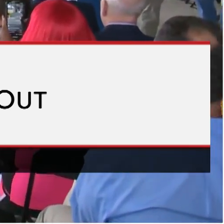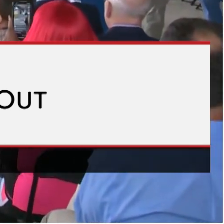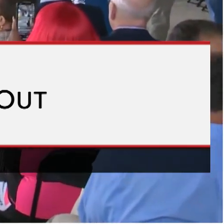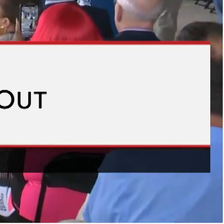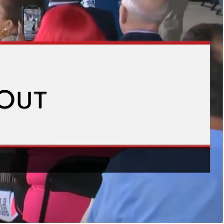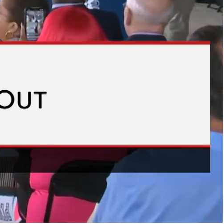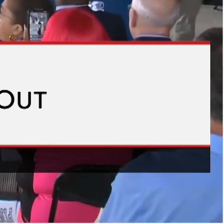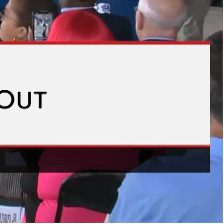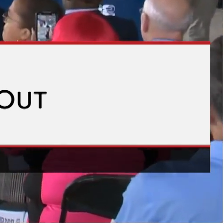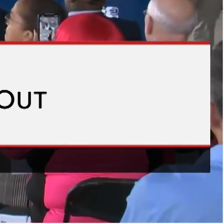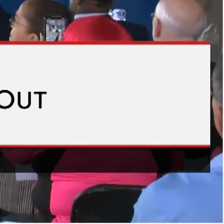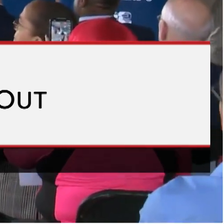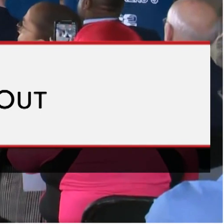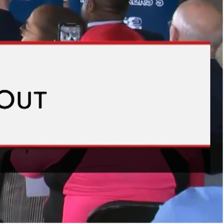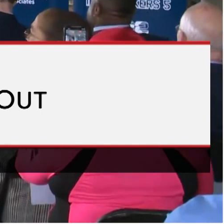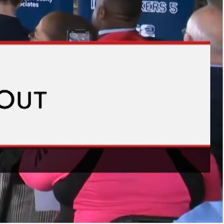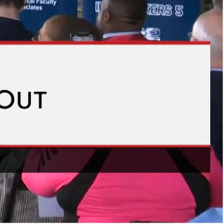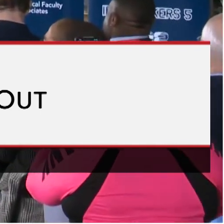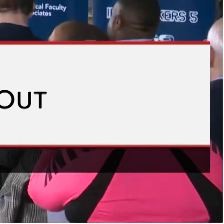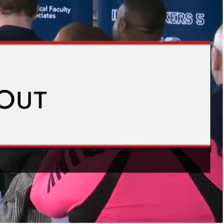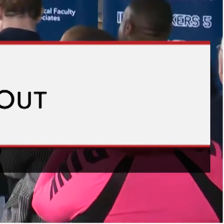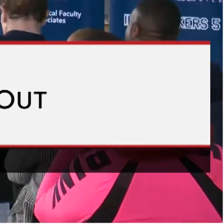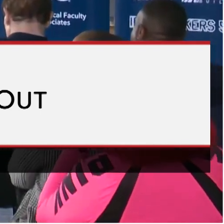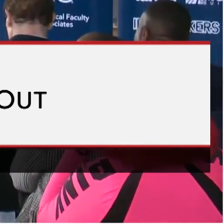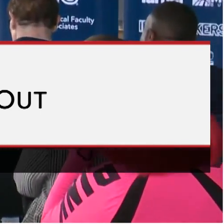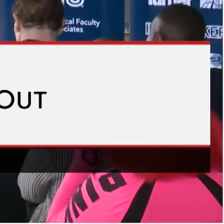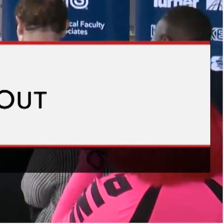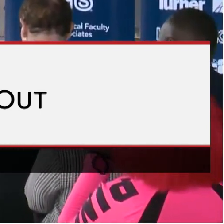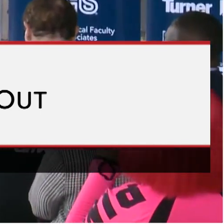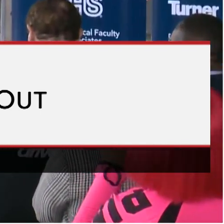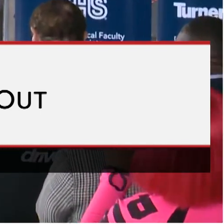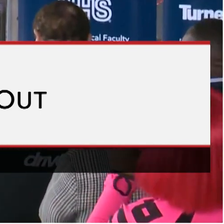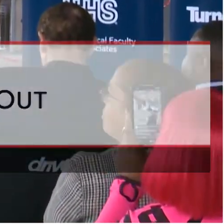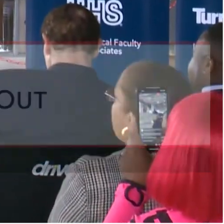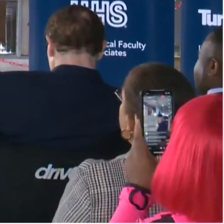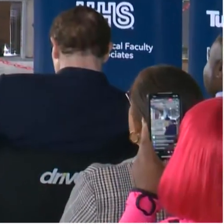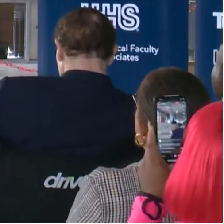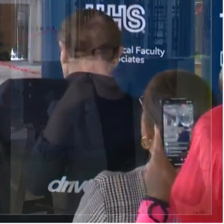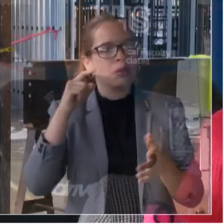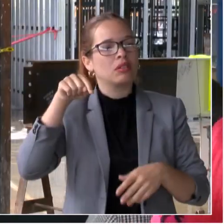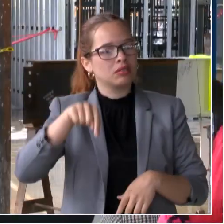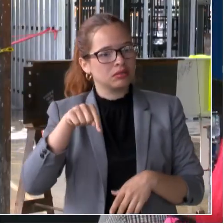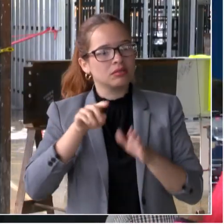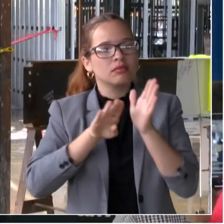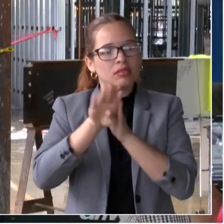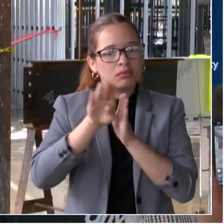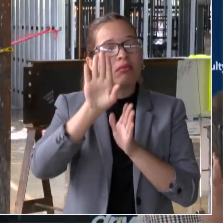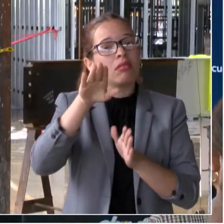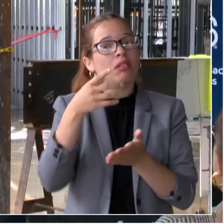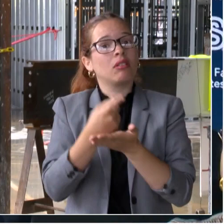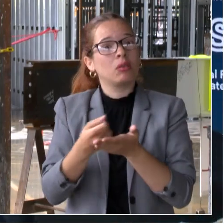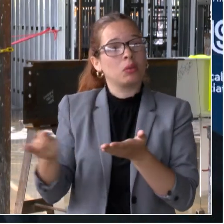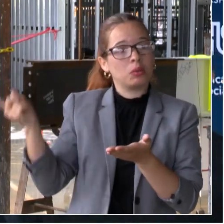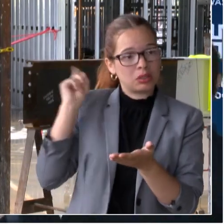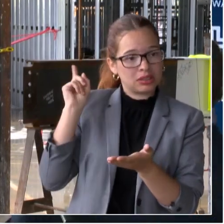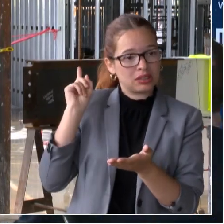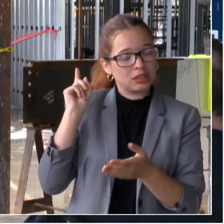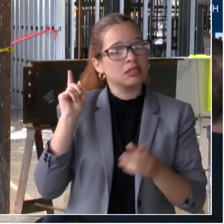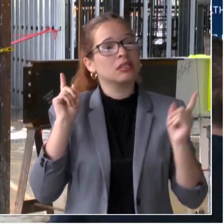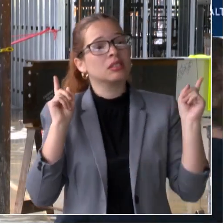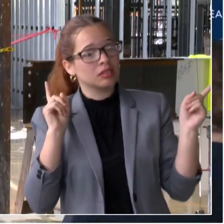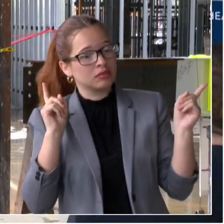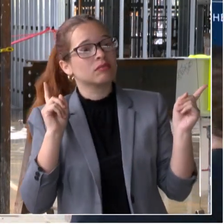Redevelopment. I know that many of you were with us last week, just up the street, as we cut the ribbon on Sycamore and Oak, a beautiful